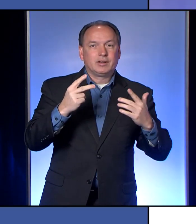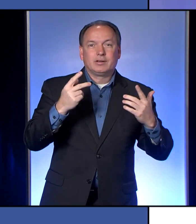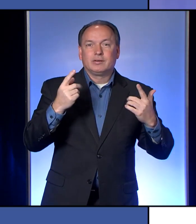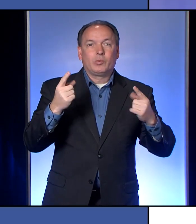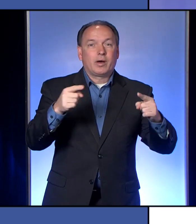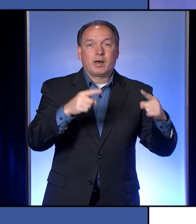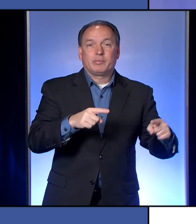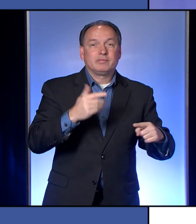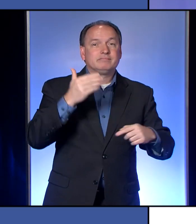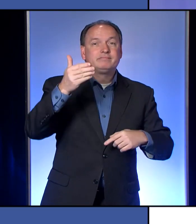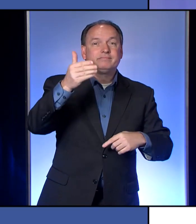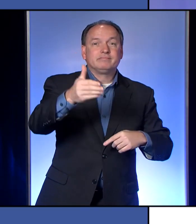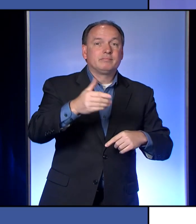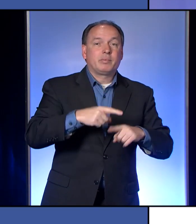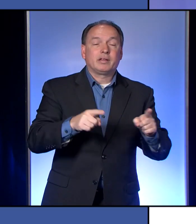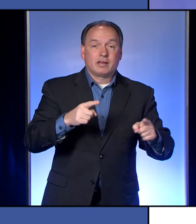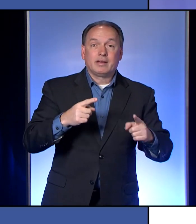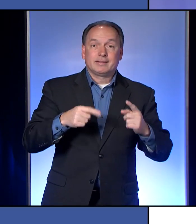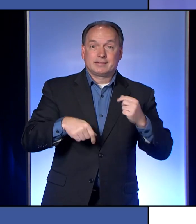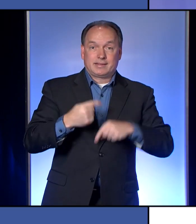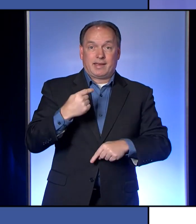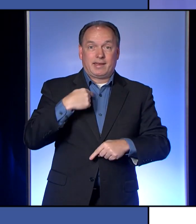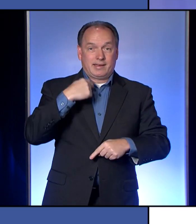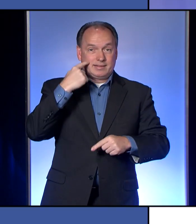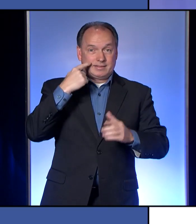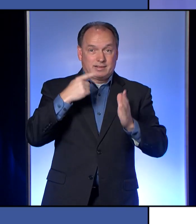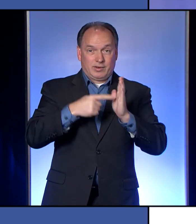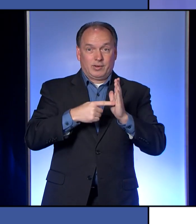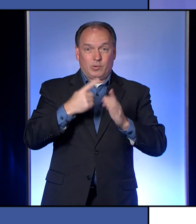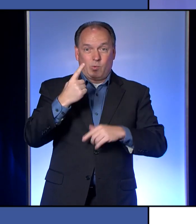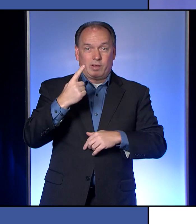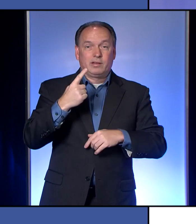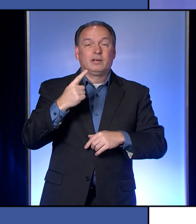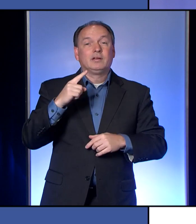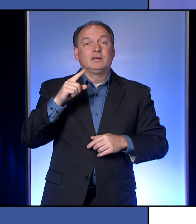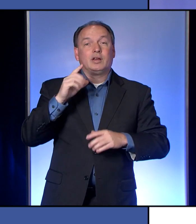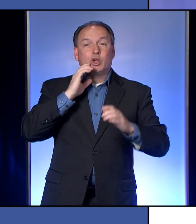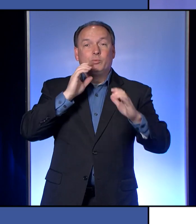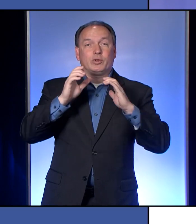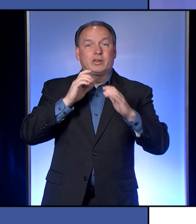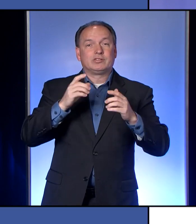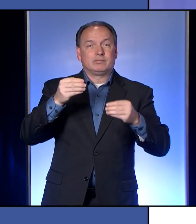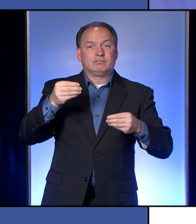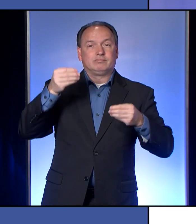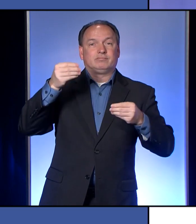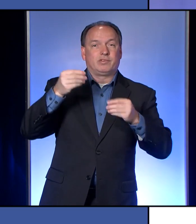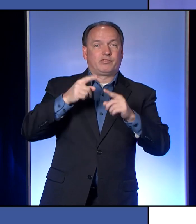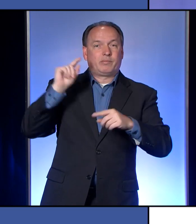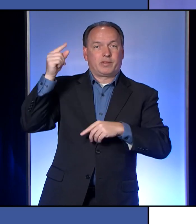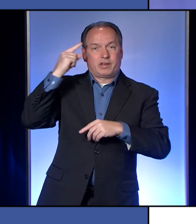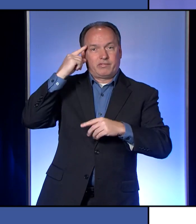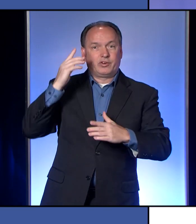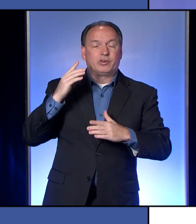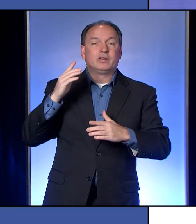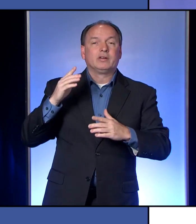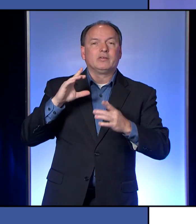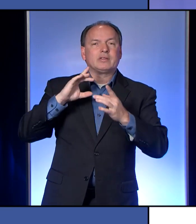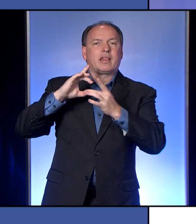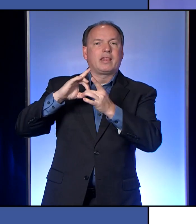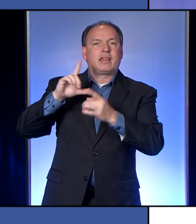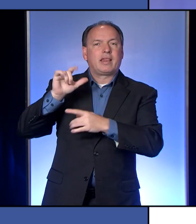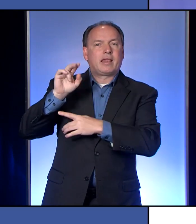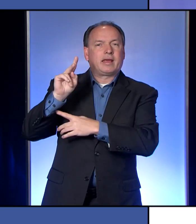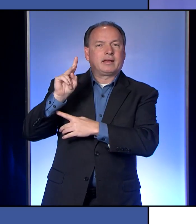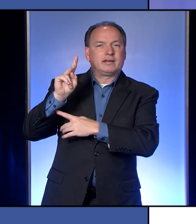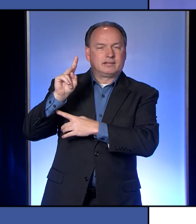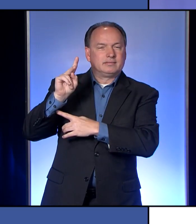I did see today on one of the communications that came up from the governor, and with a link to it, which